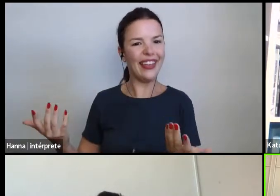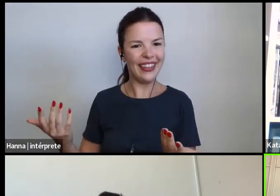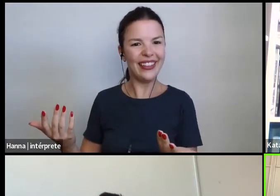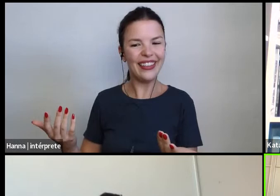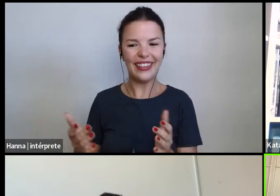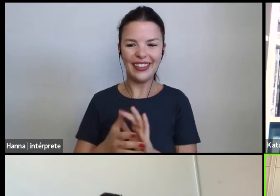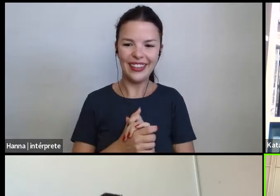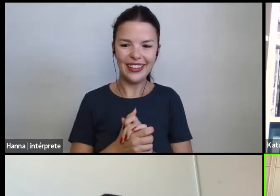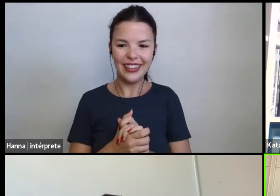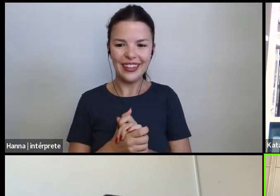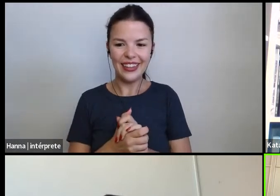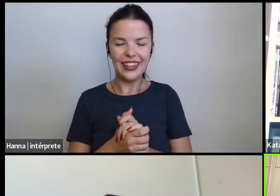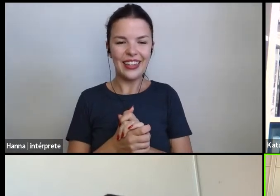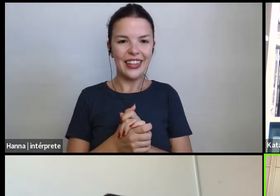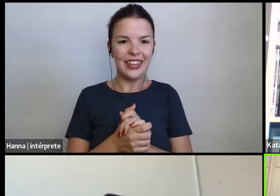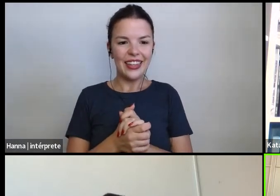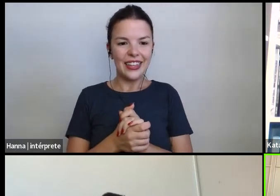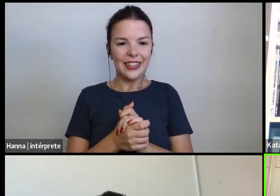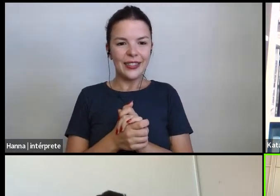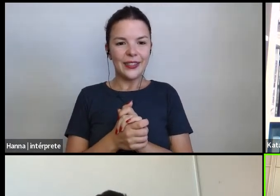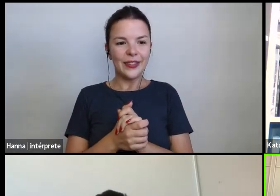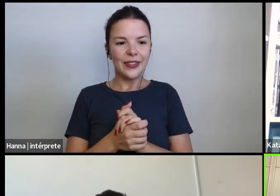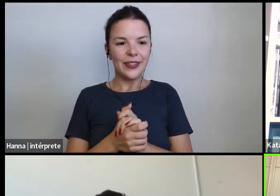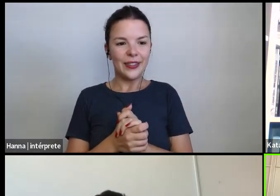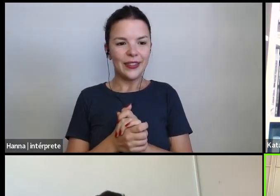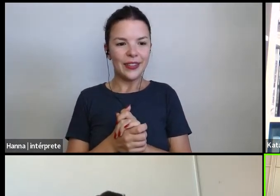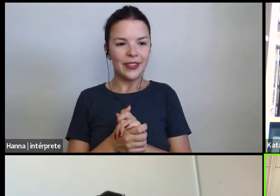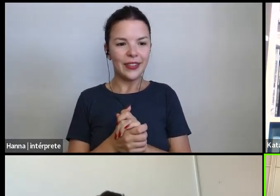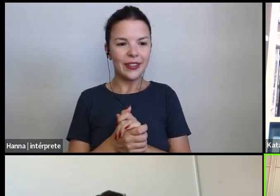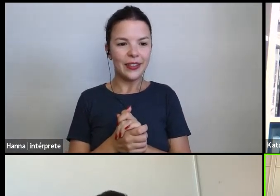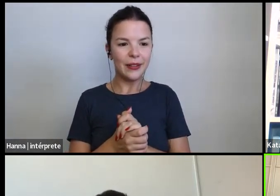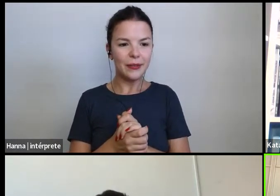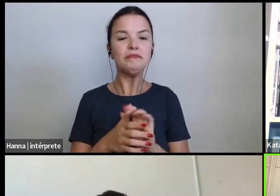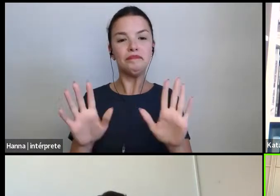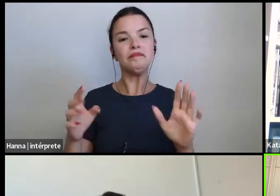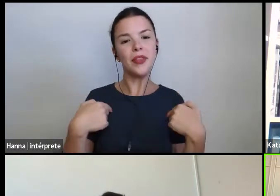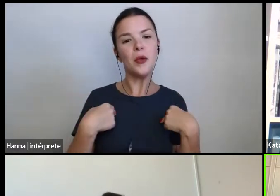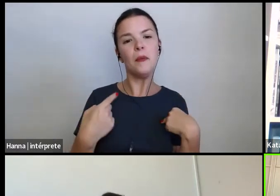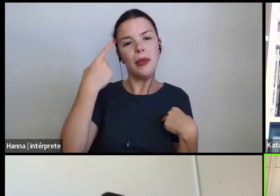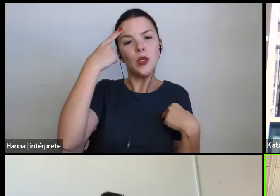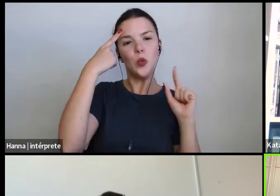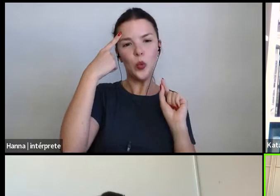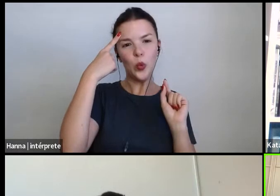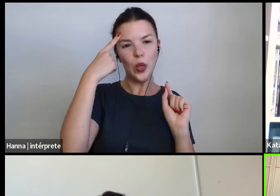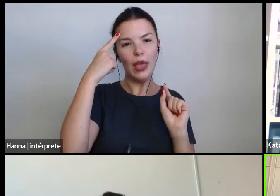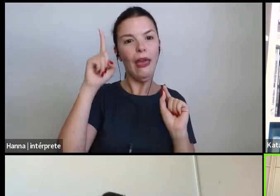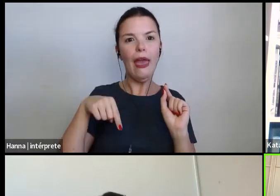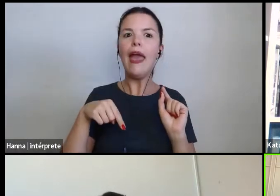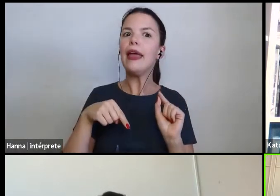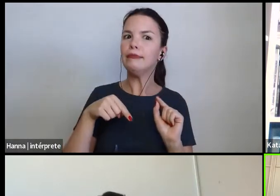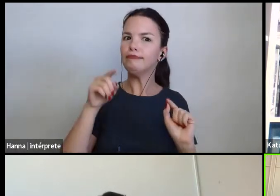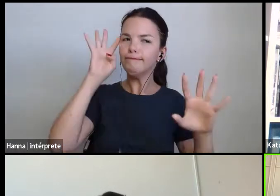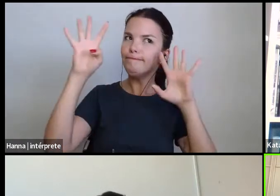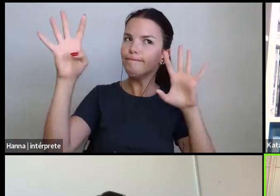I have to tell you that it seems to me very important to think about